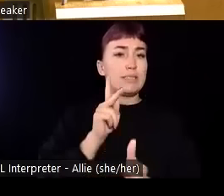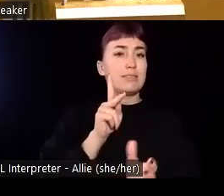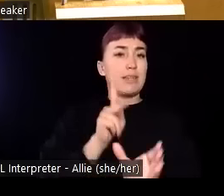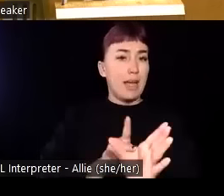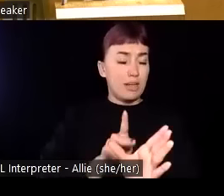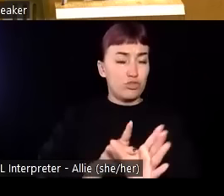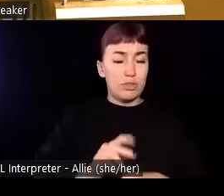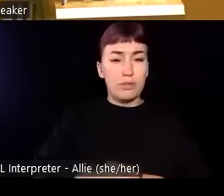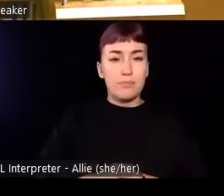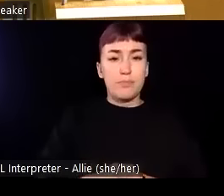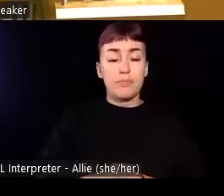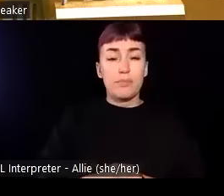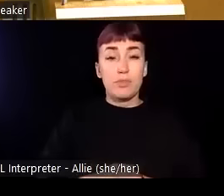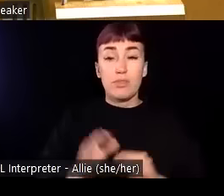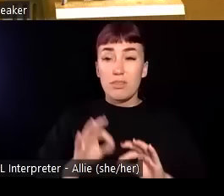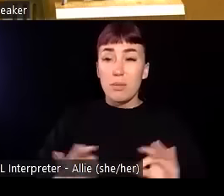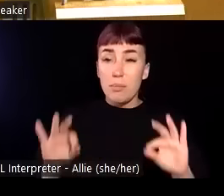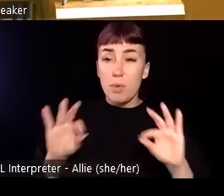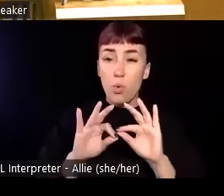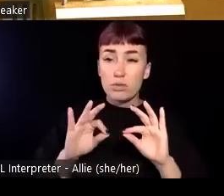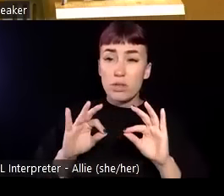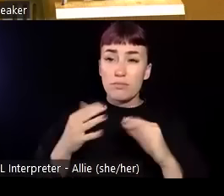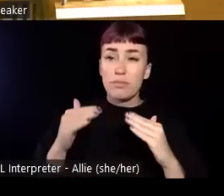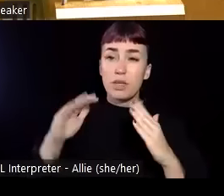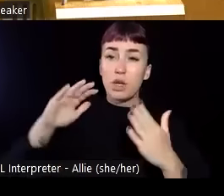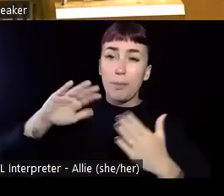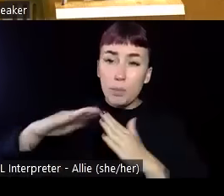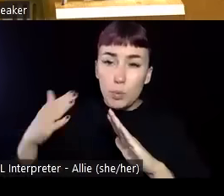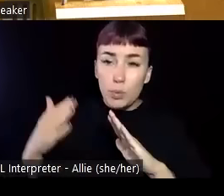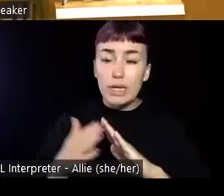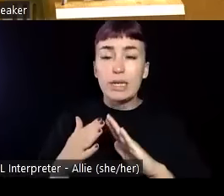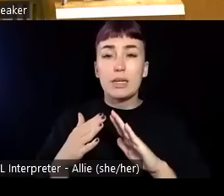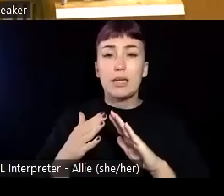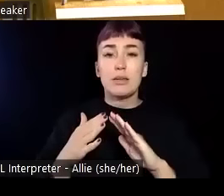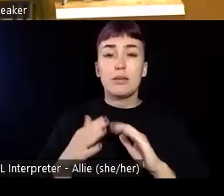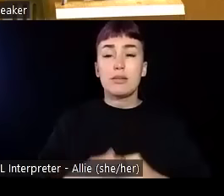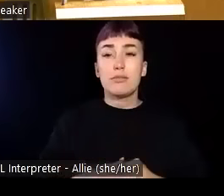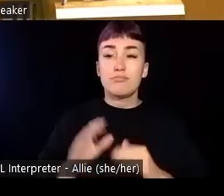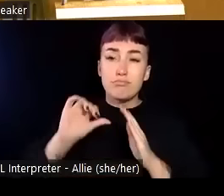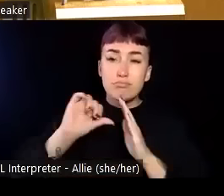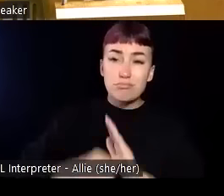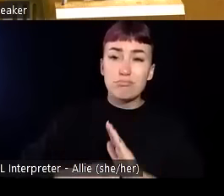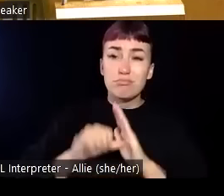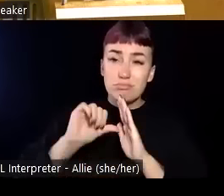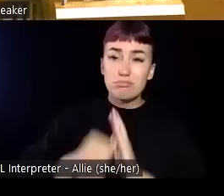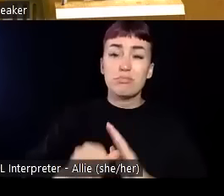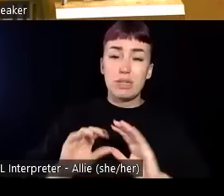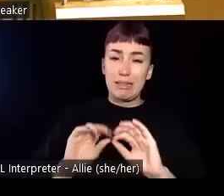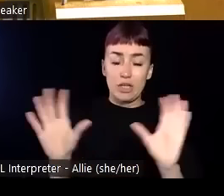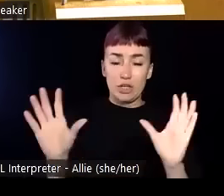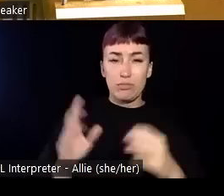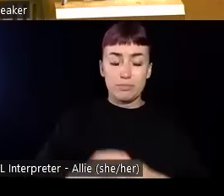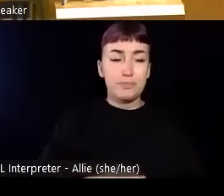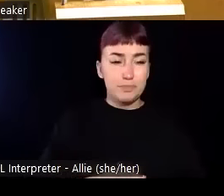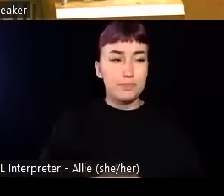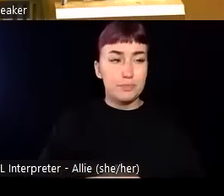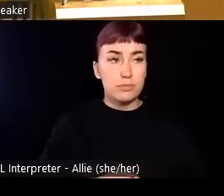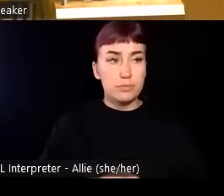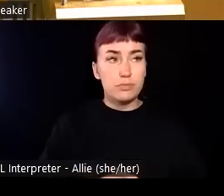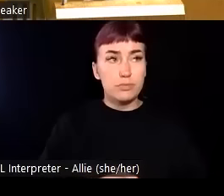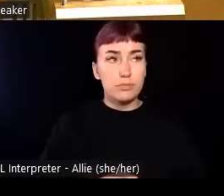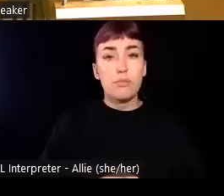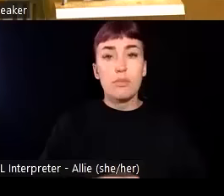the incredible importance of community just keeps emphasizing itself. And so